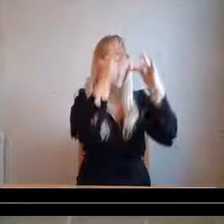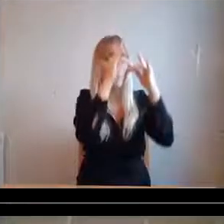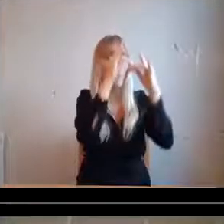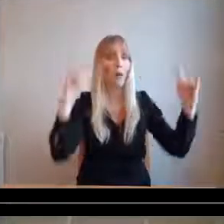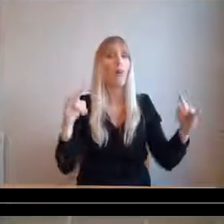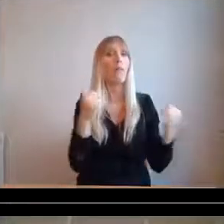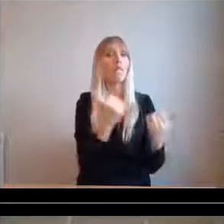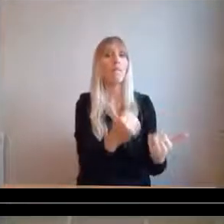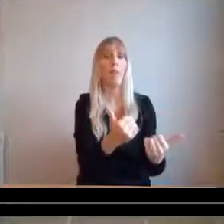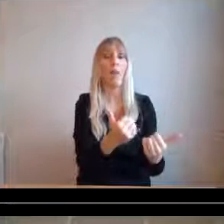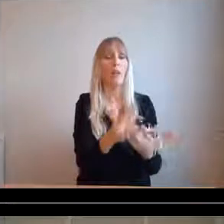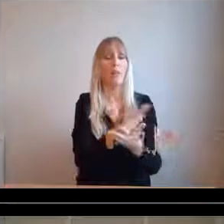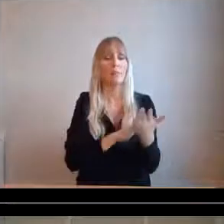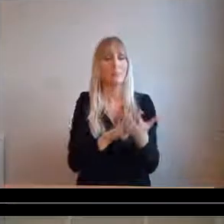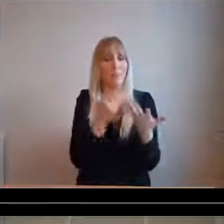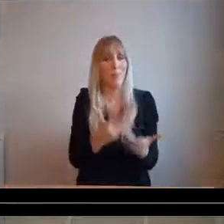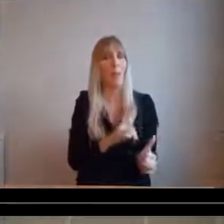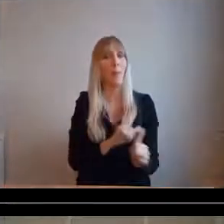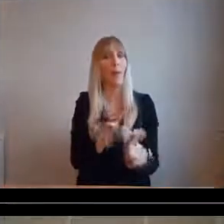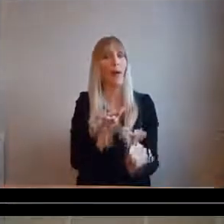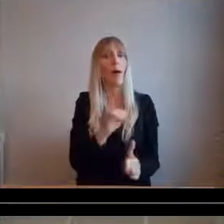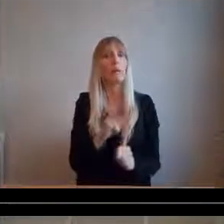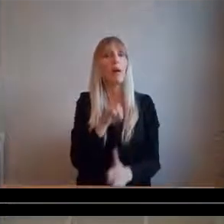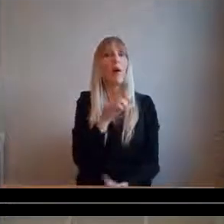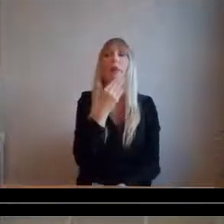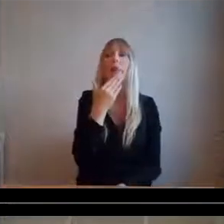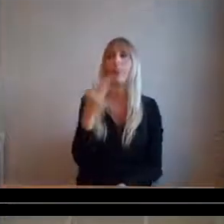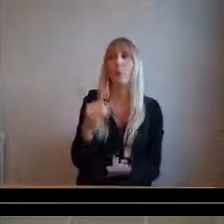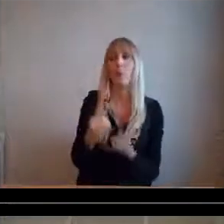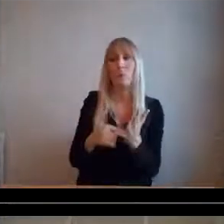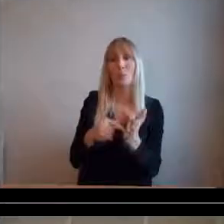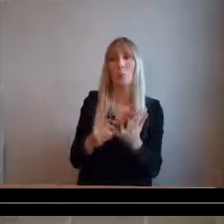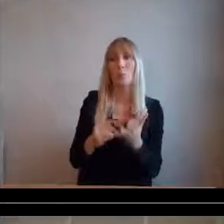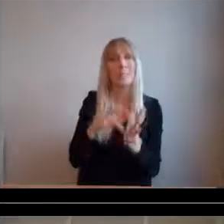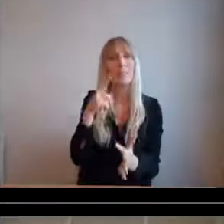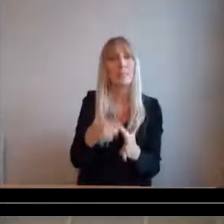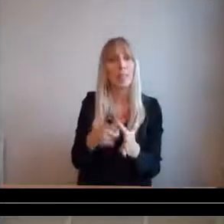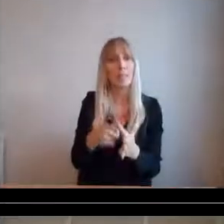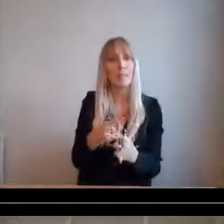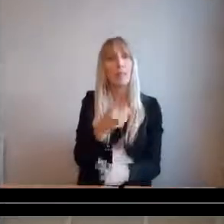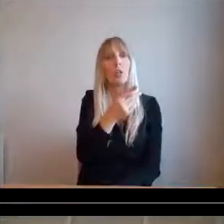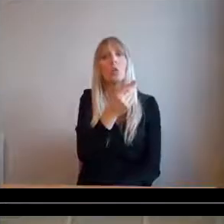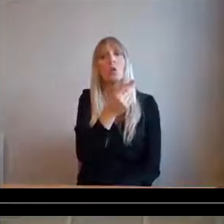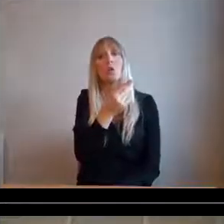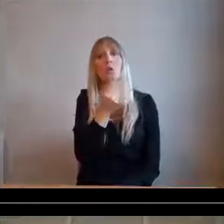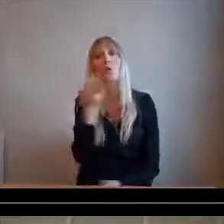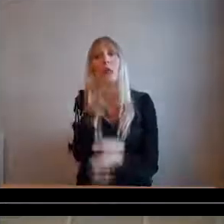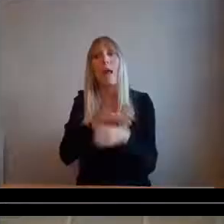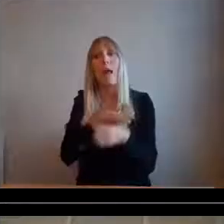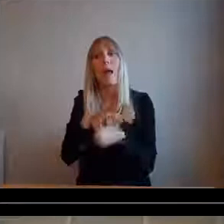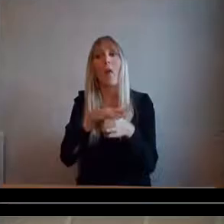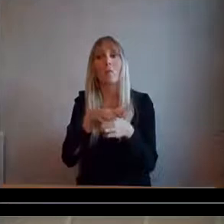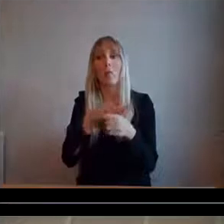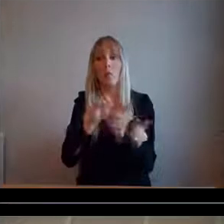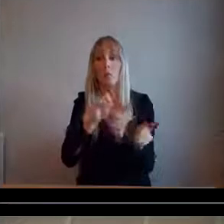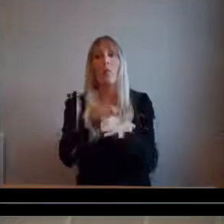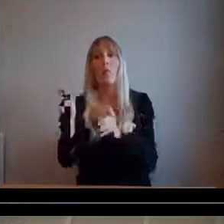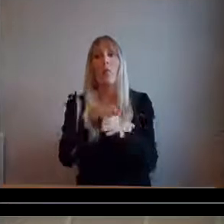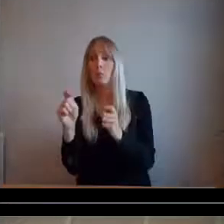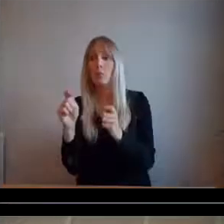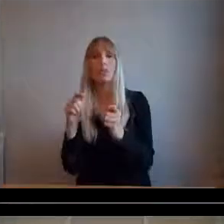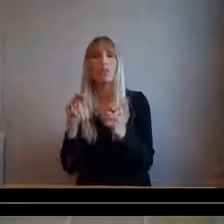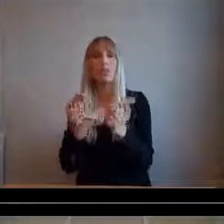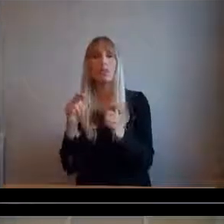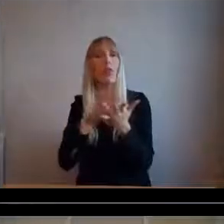Steve. Clearly, some of the refinements in the Thong Lane area are attracting some interest. Gary, we've had quite a few questions about